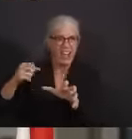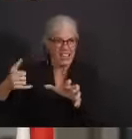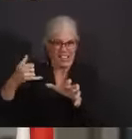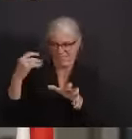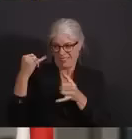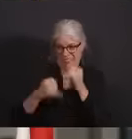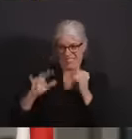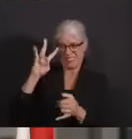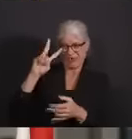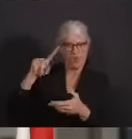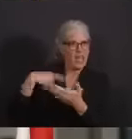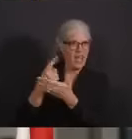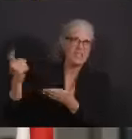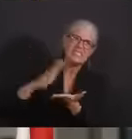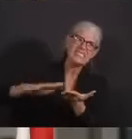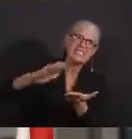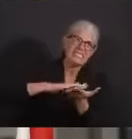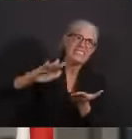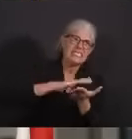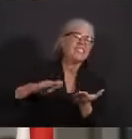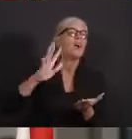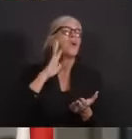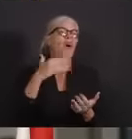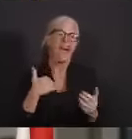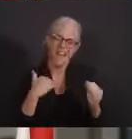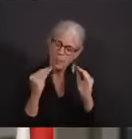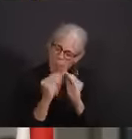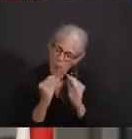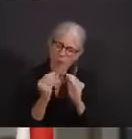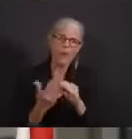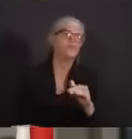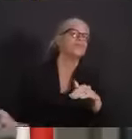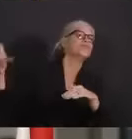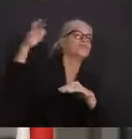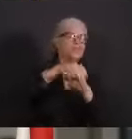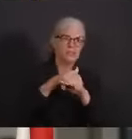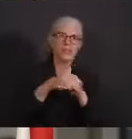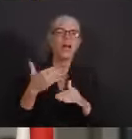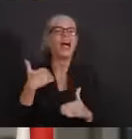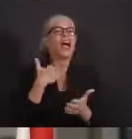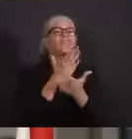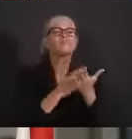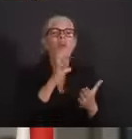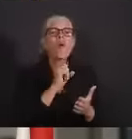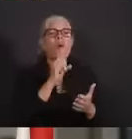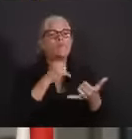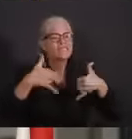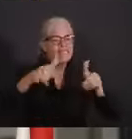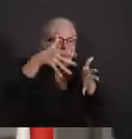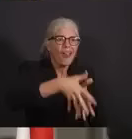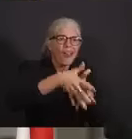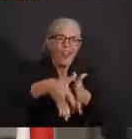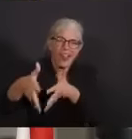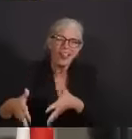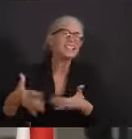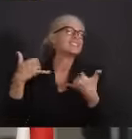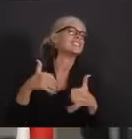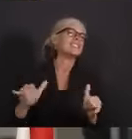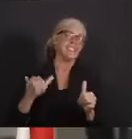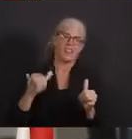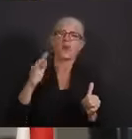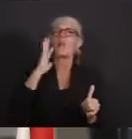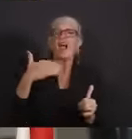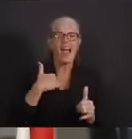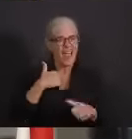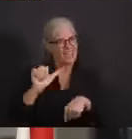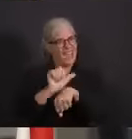hours. You're going to have new debris created, and you still have some of that old debris in some of those places. So there's going to be hazards